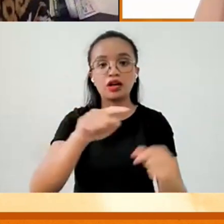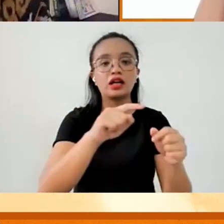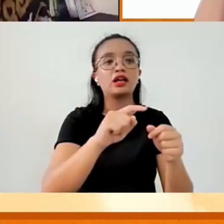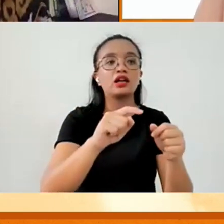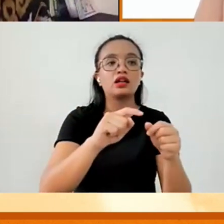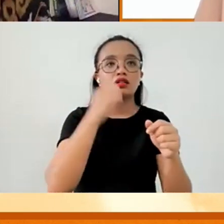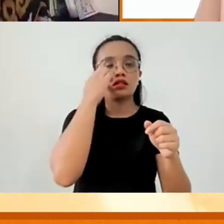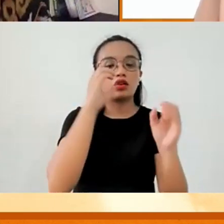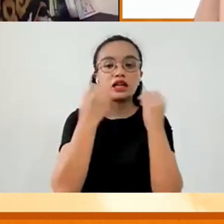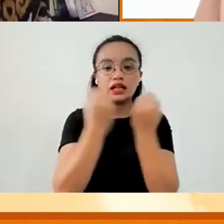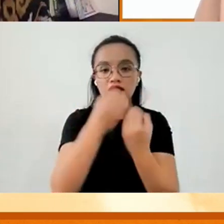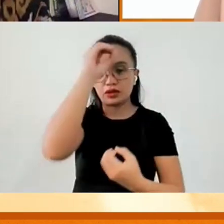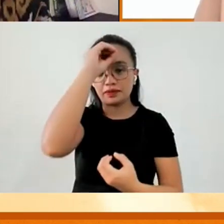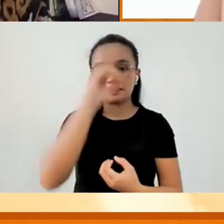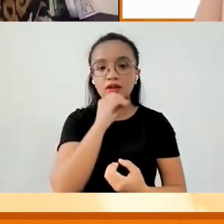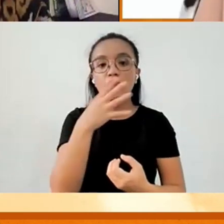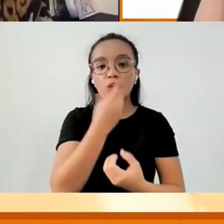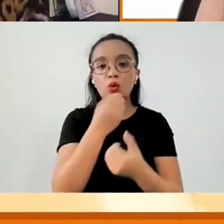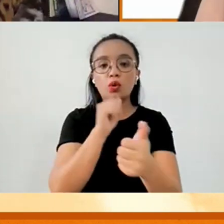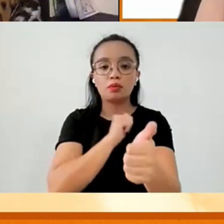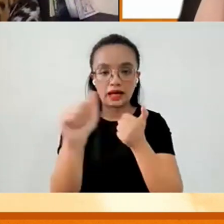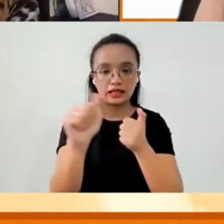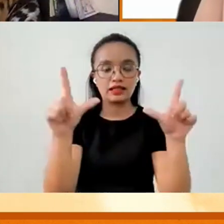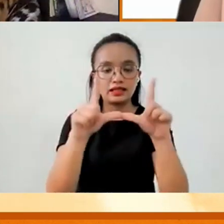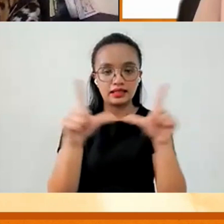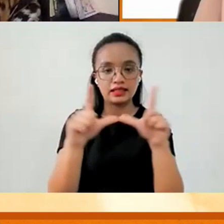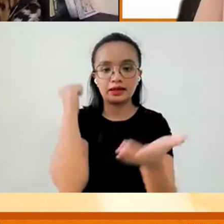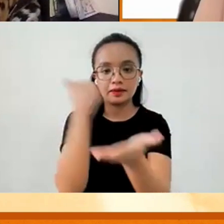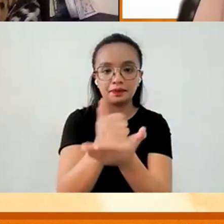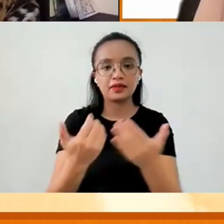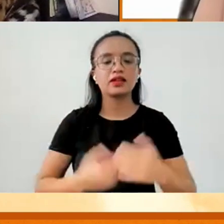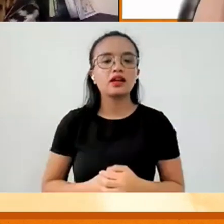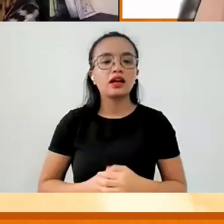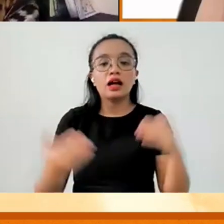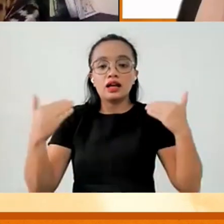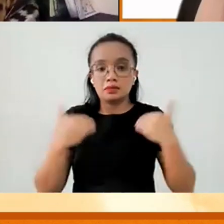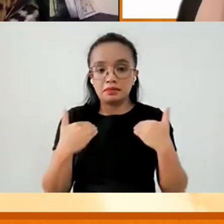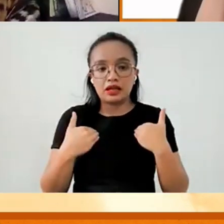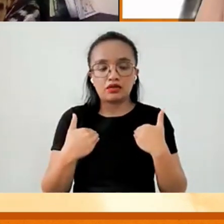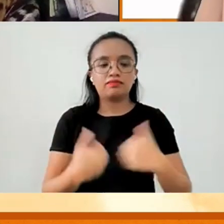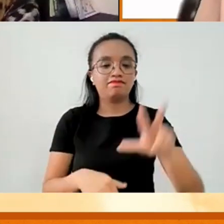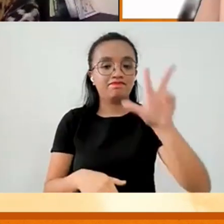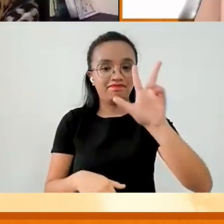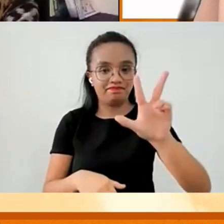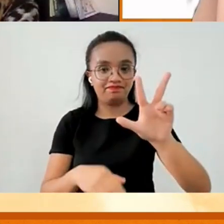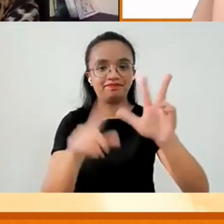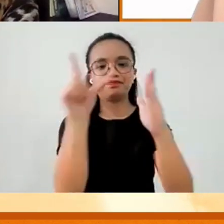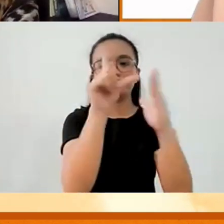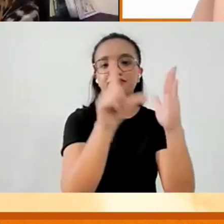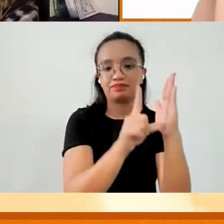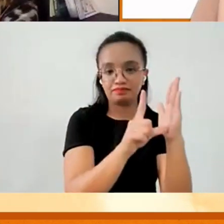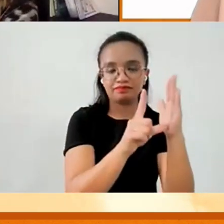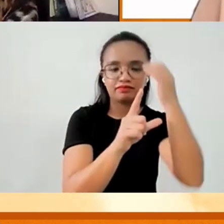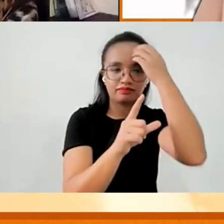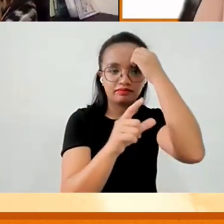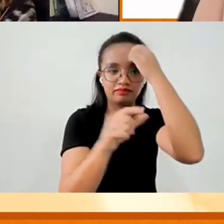pass the licensing and accreditation process. And there is a pending, there are 3 pending legislative initiatives